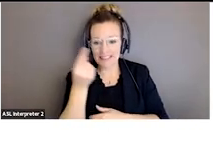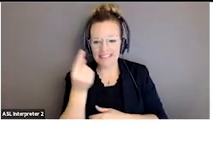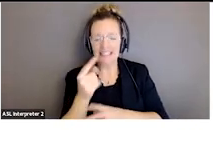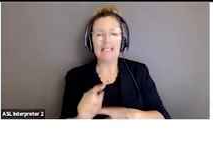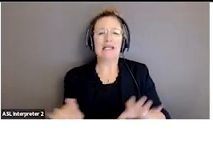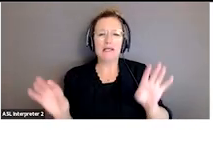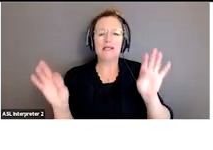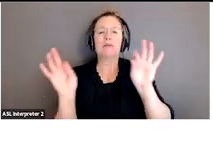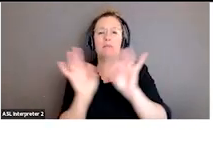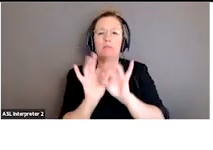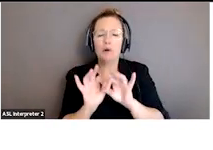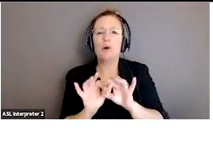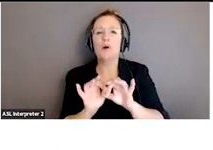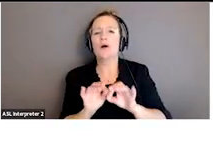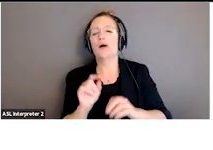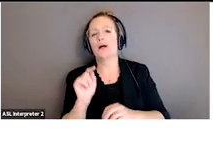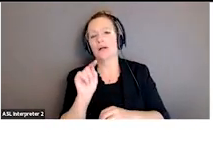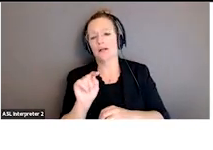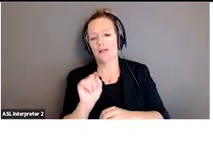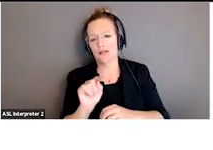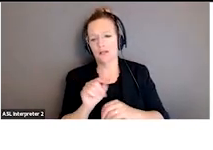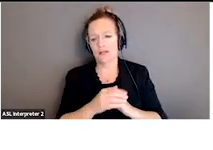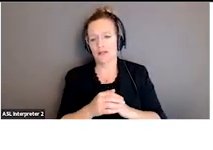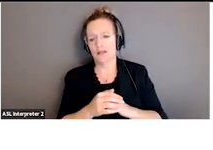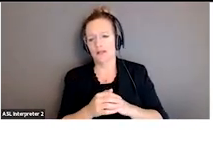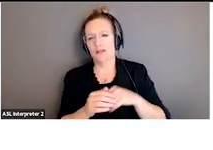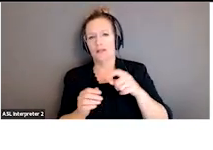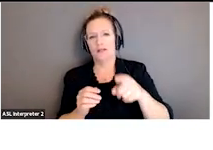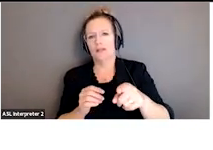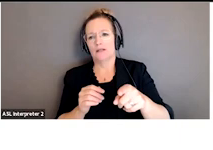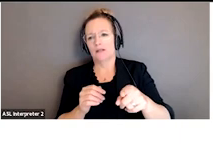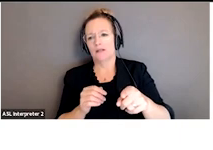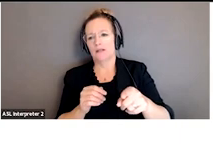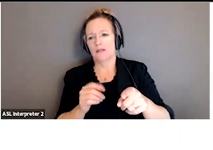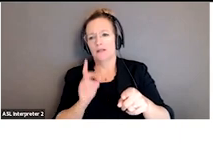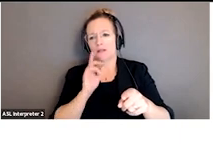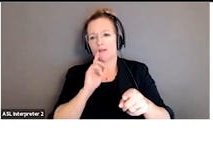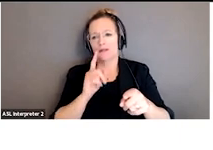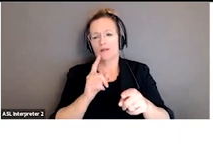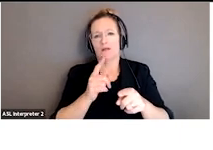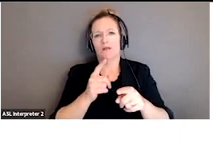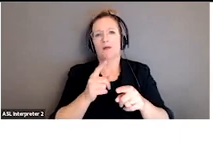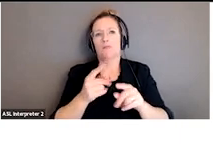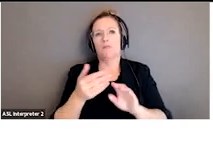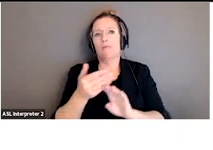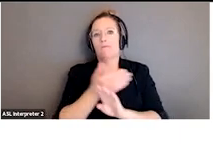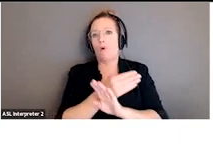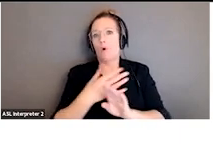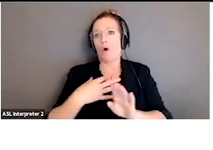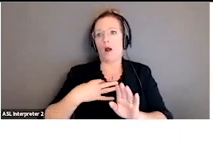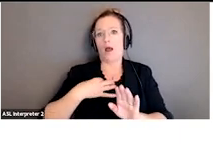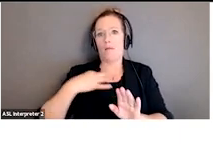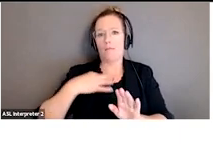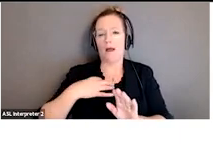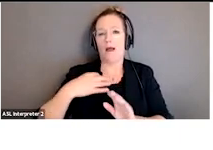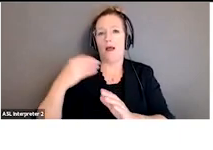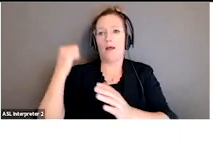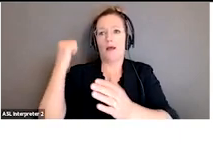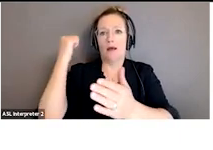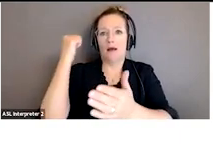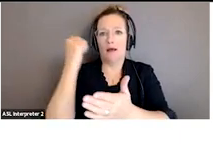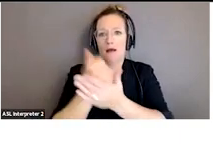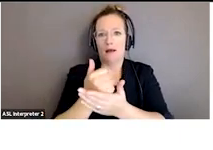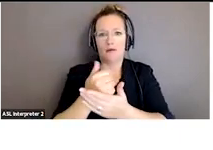has to be it's best if it's not disclosed at all ever before you file your patent application. So if you're